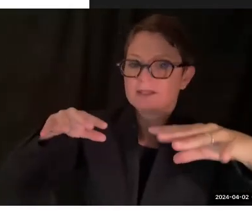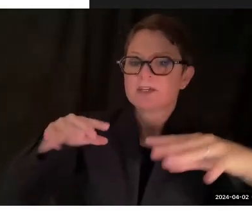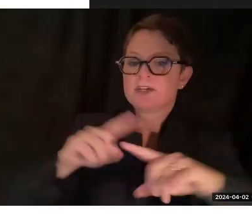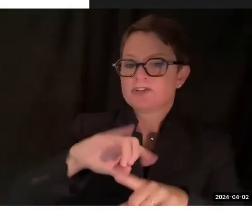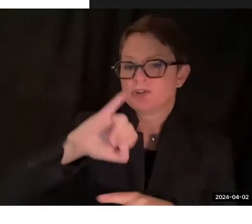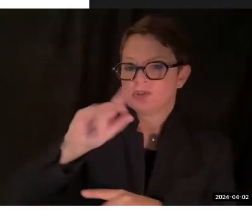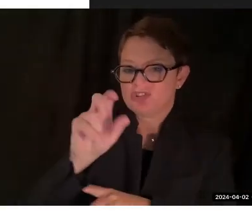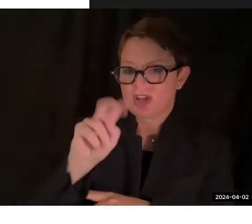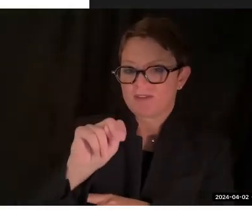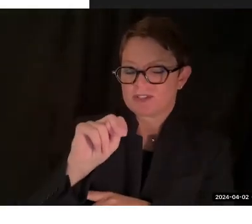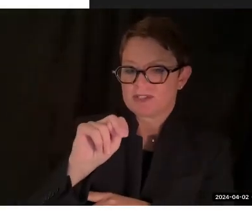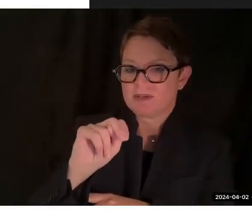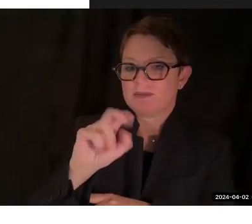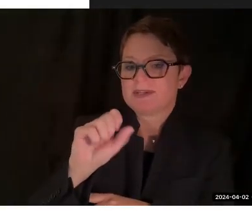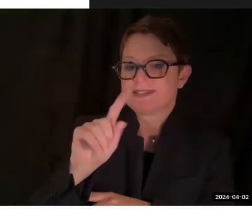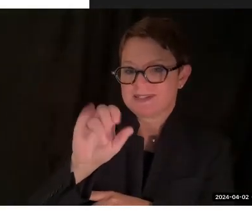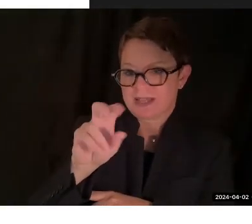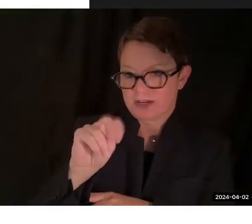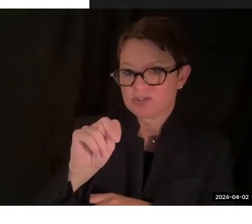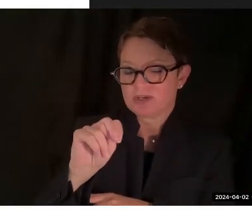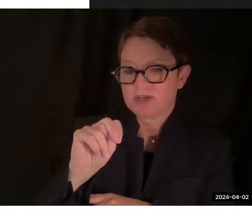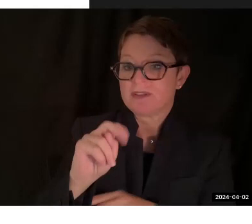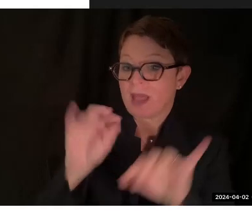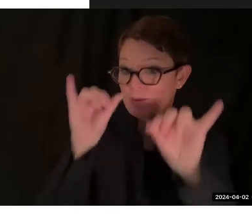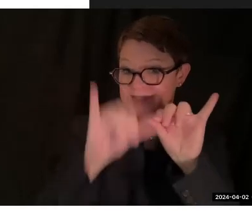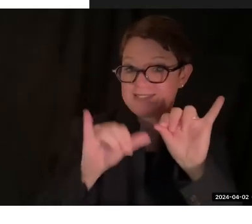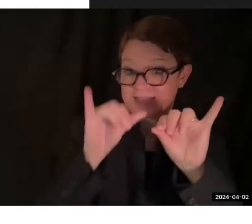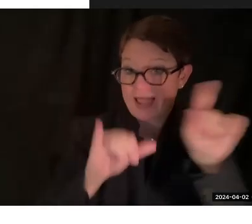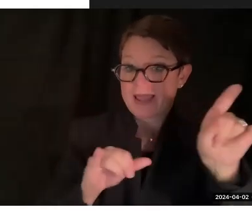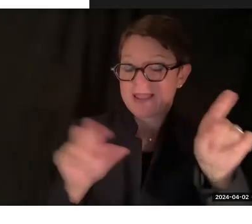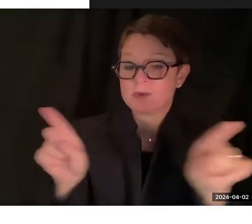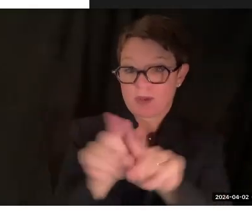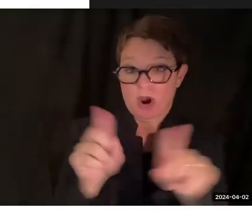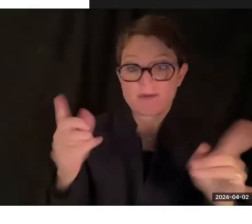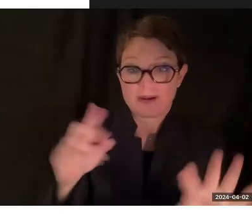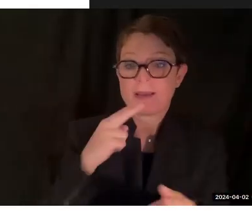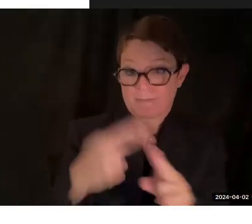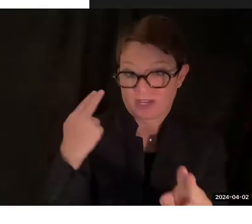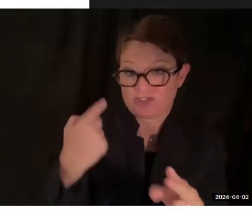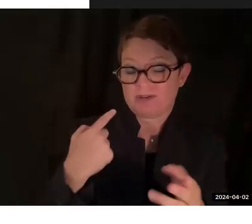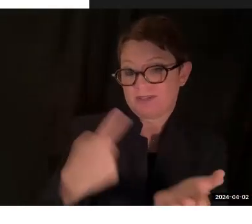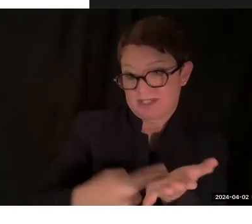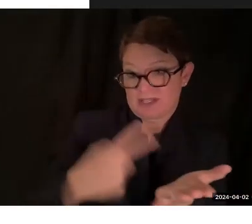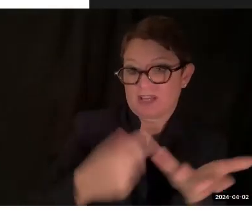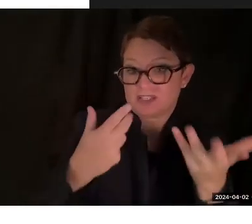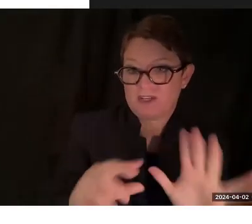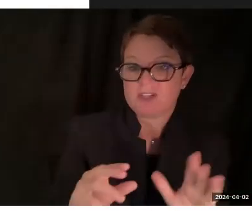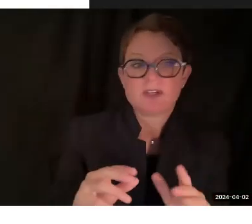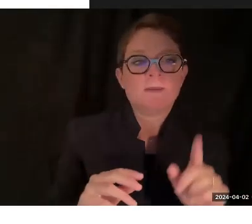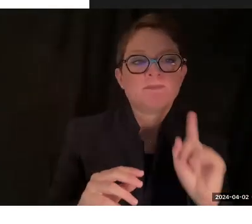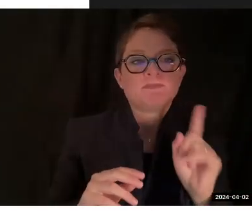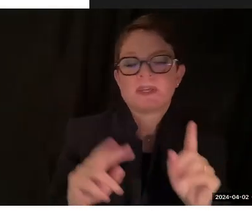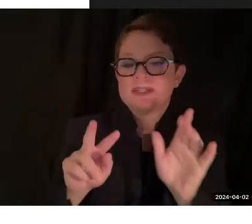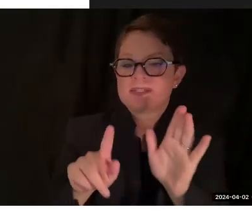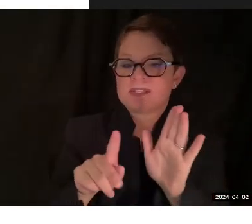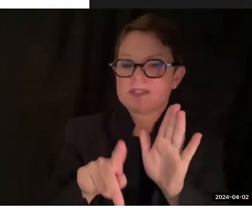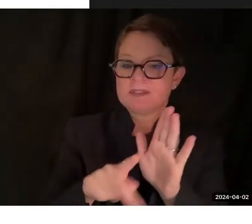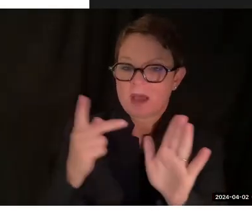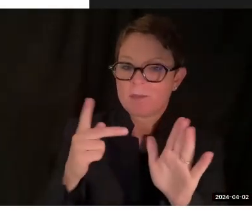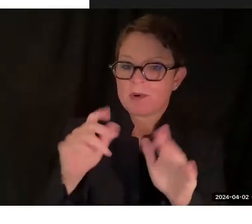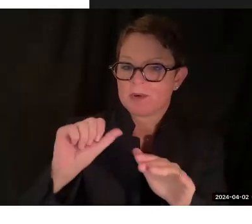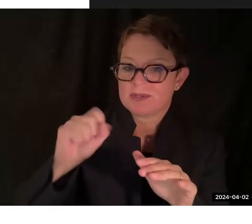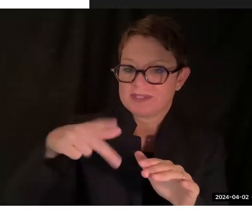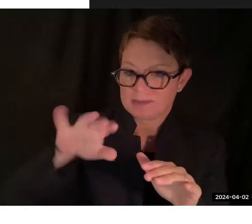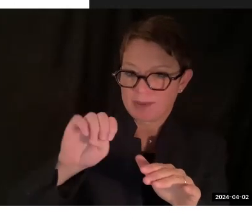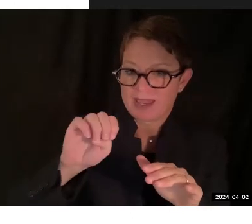platform, which is going to remain as previously presented and discussed. So this is that double height space